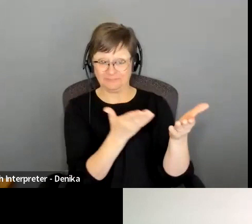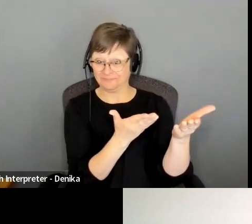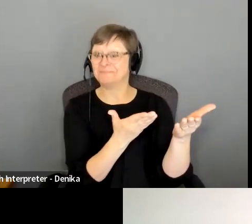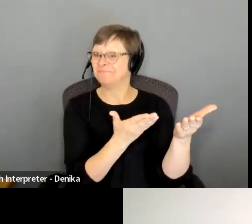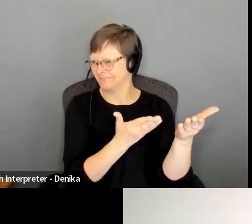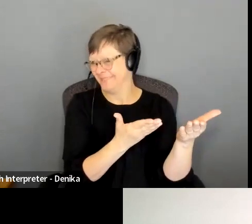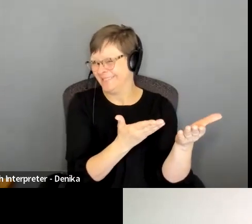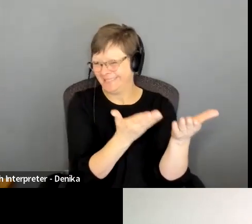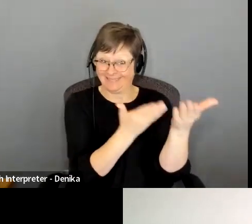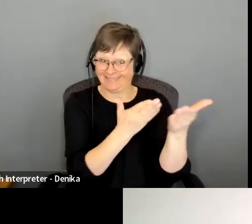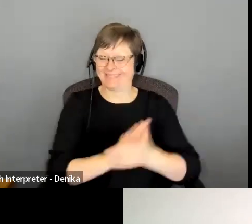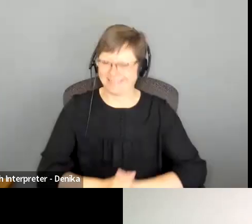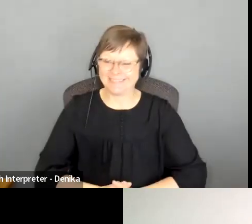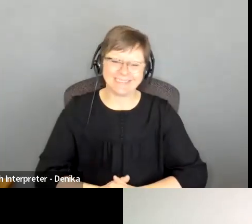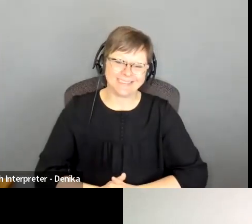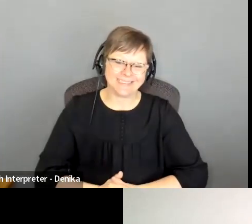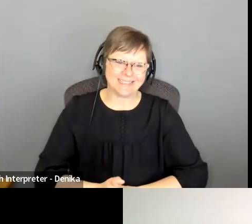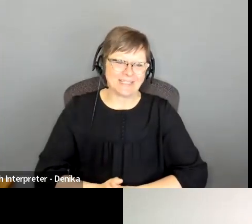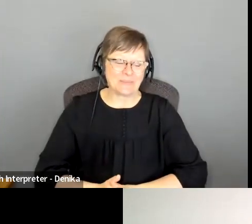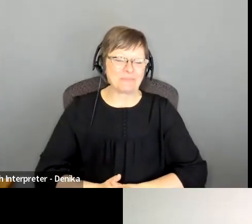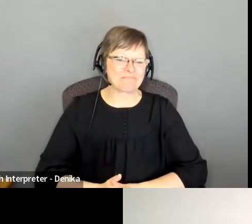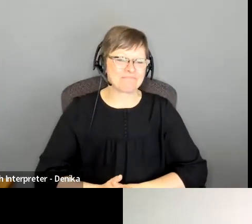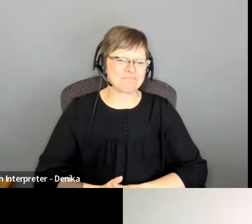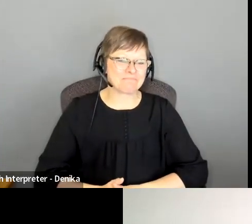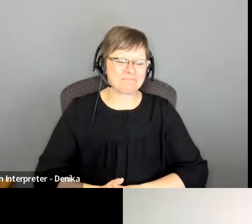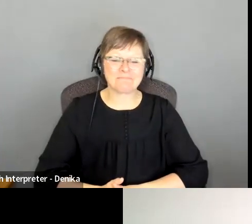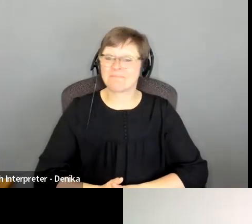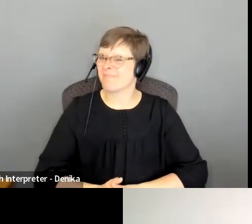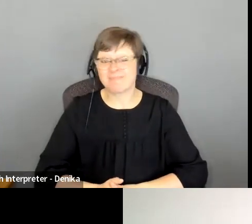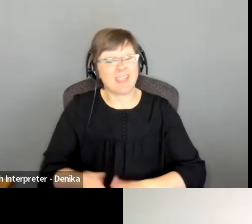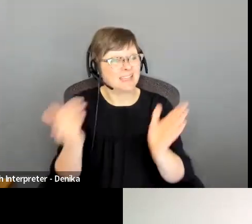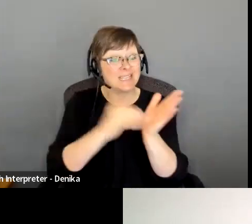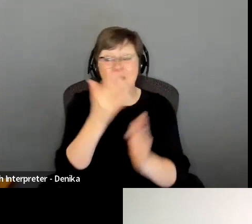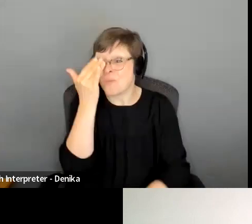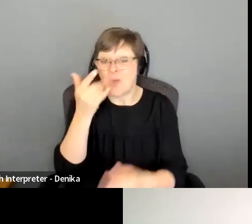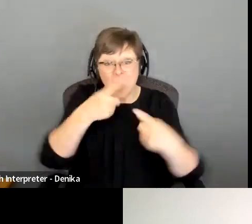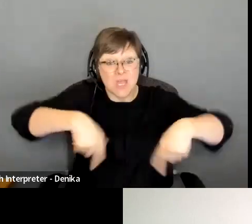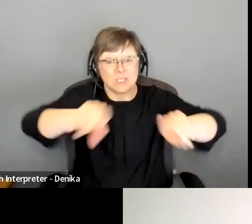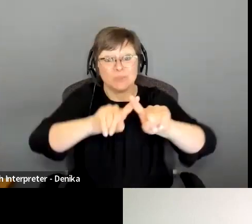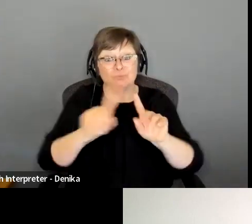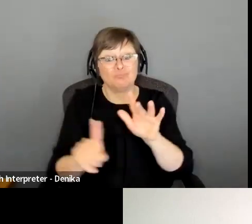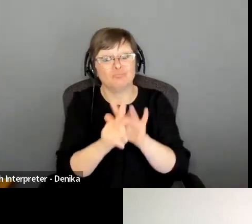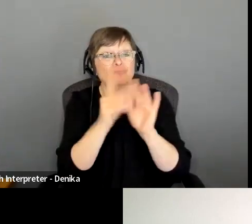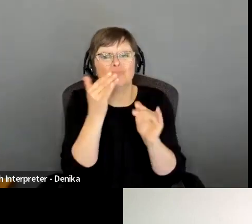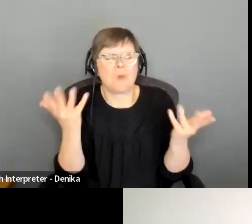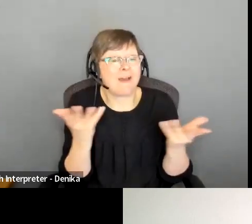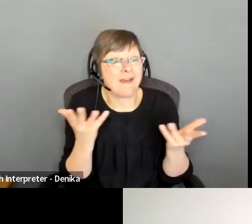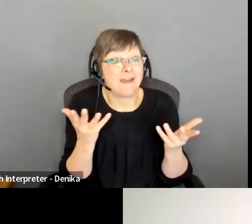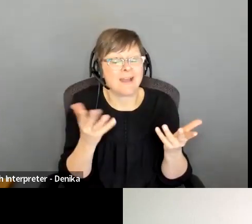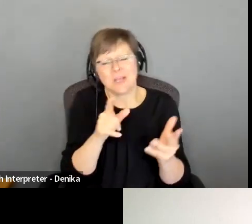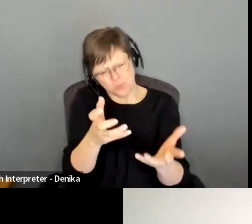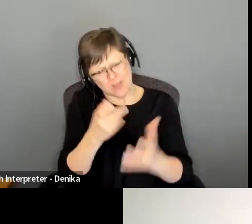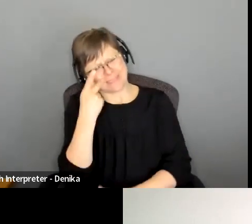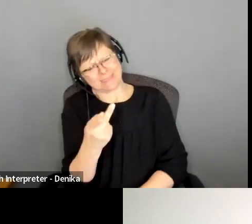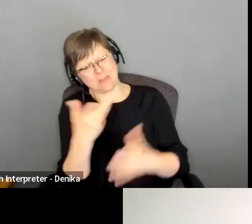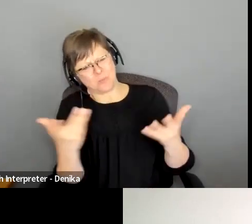yeah, again, seeing why folks wanted to be here. Again, this is some of the things that people want to see. What are some tangible tools